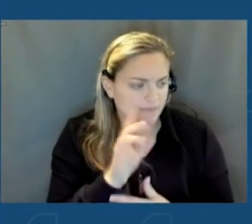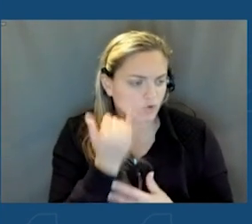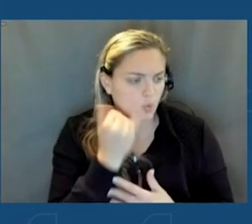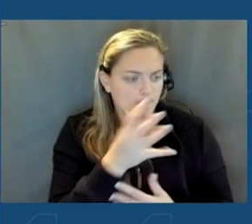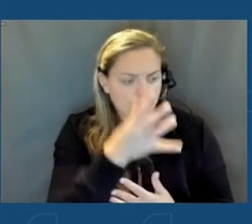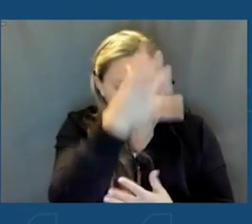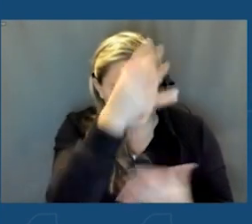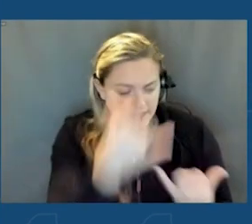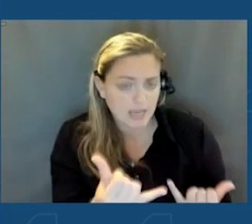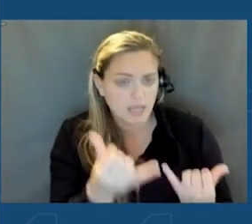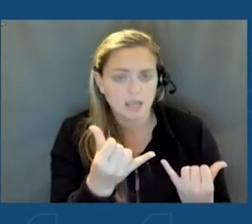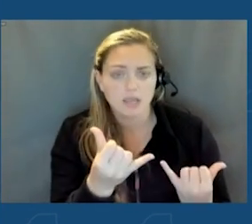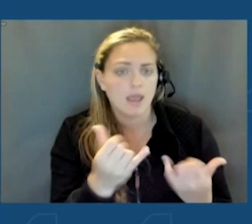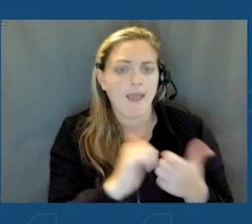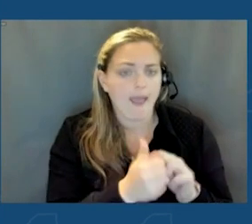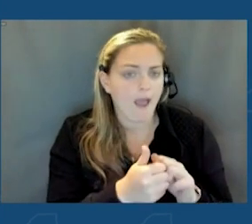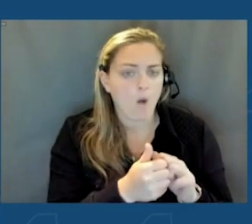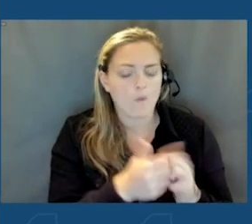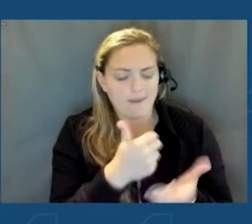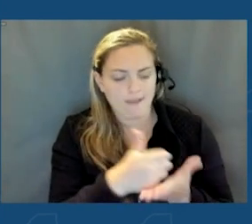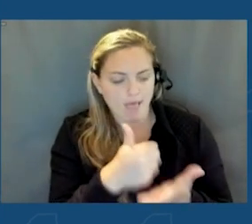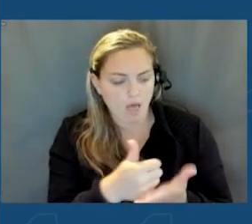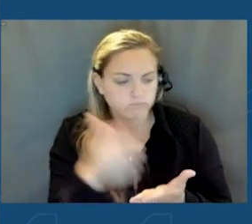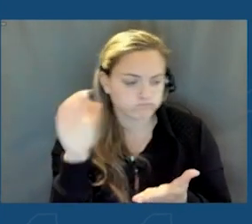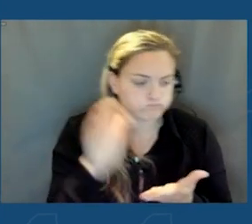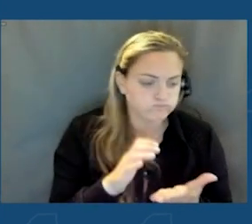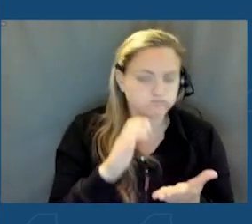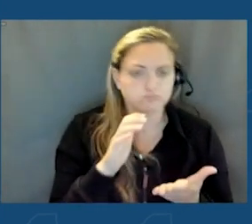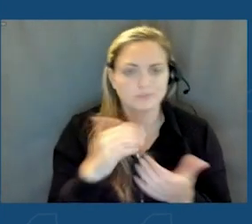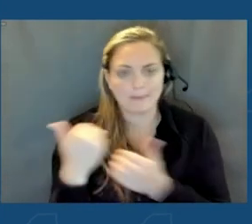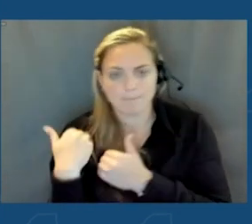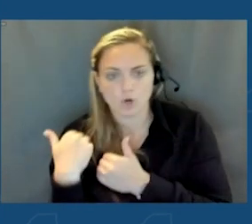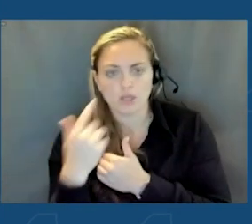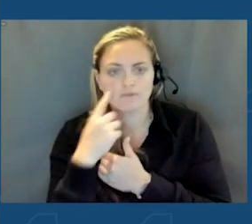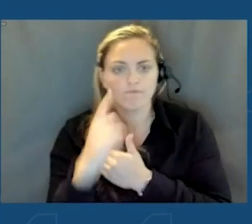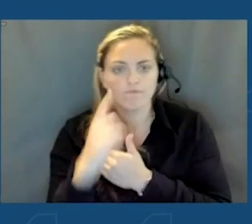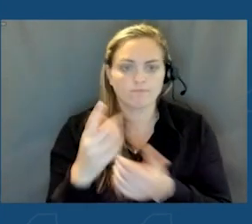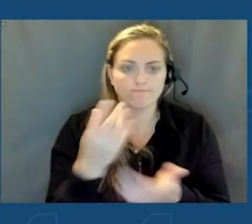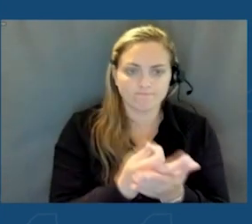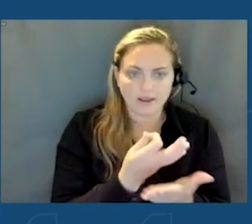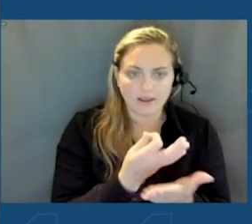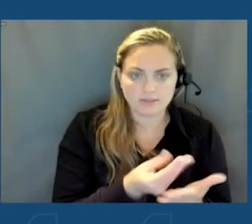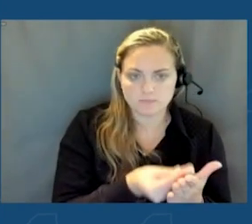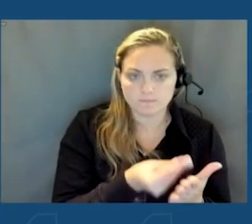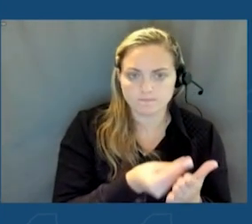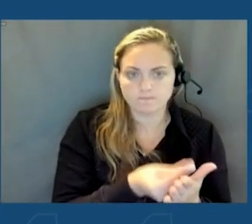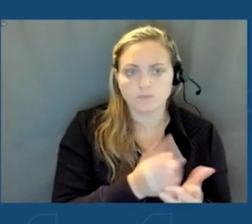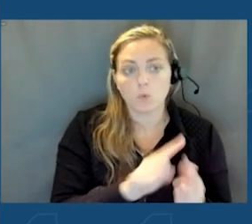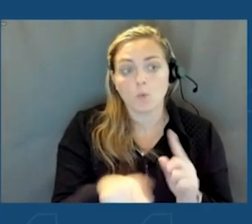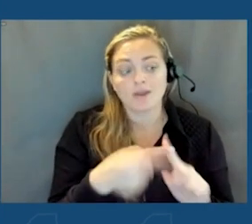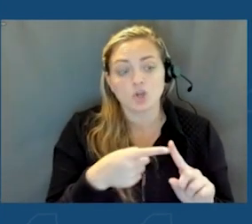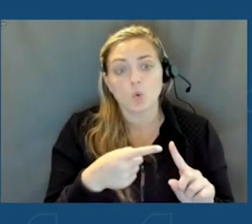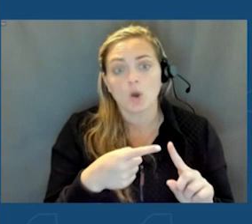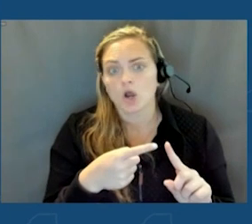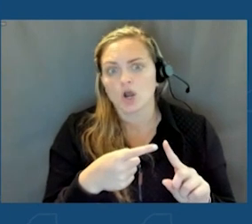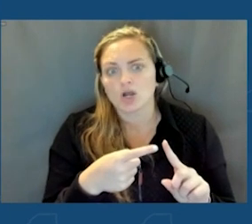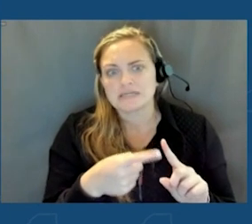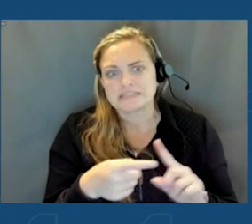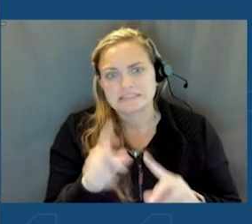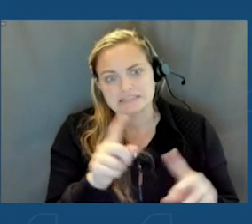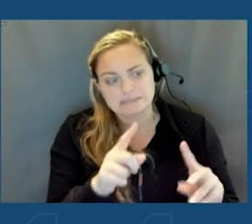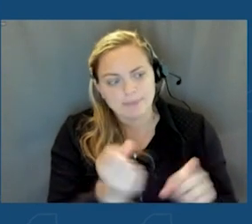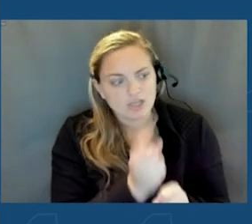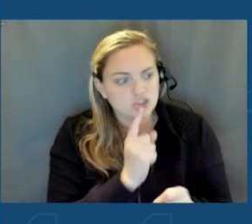And any way we can lift that financial burden on you, it is a good thing to be doing. So when you're putting the diapers in the shopping cart and